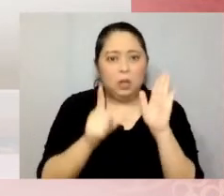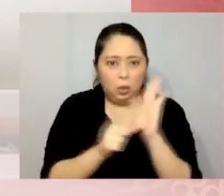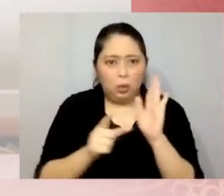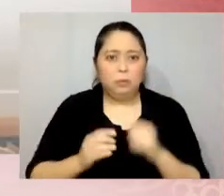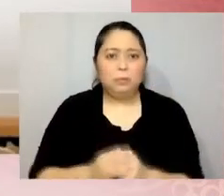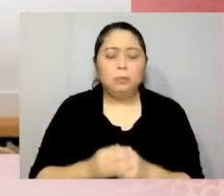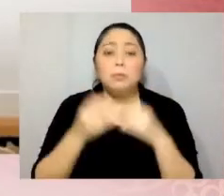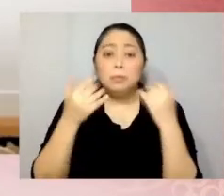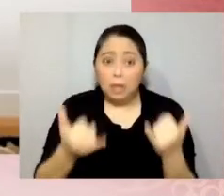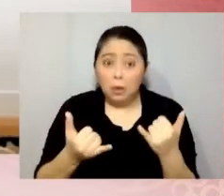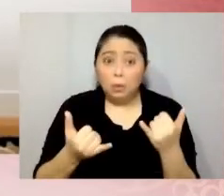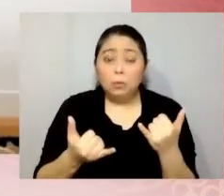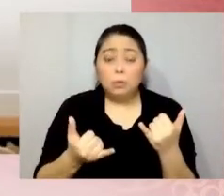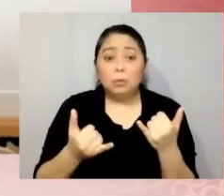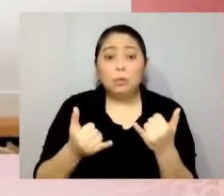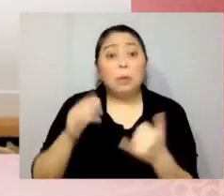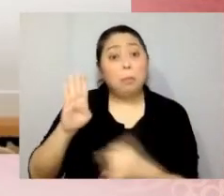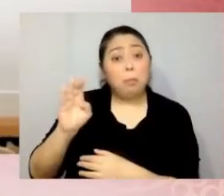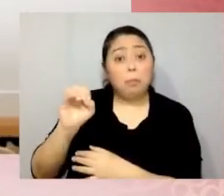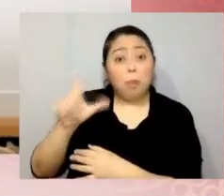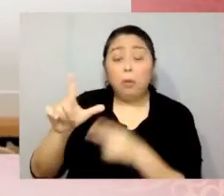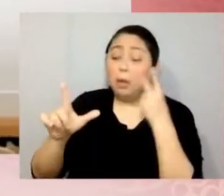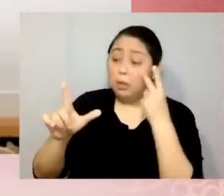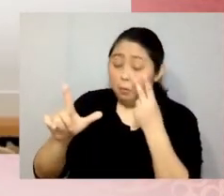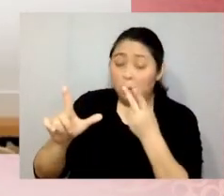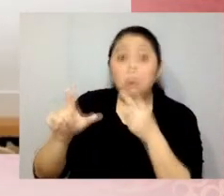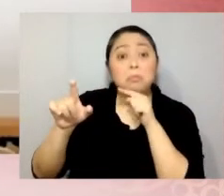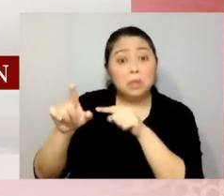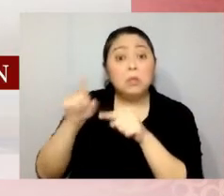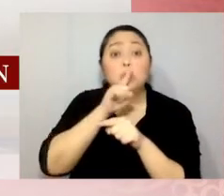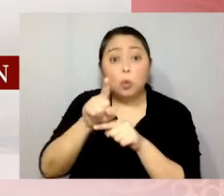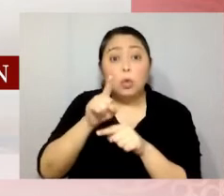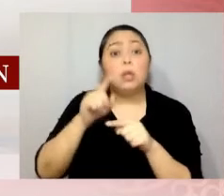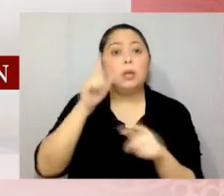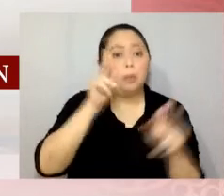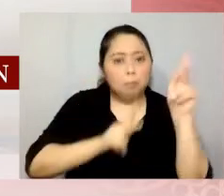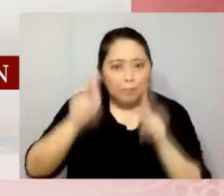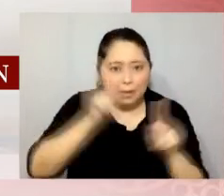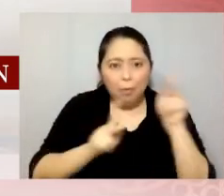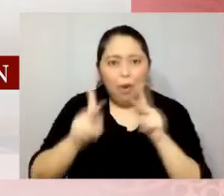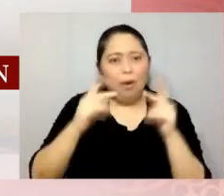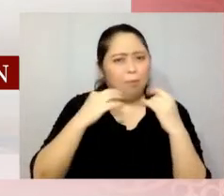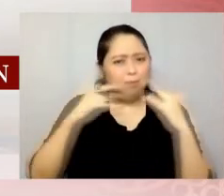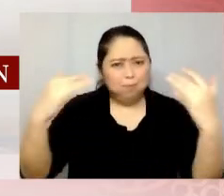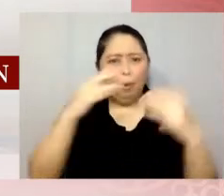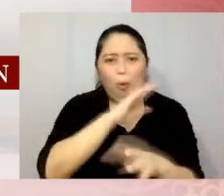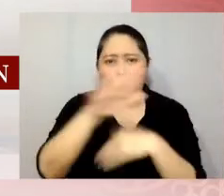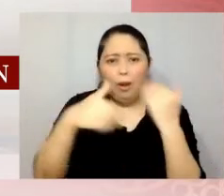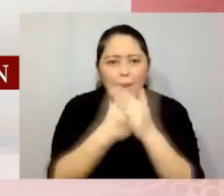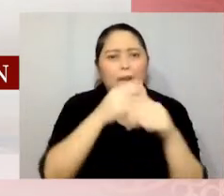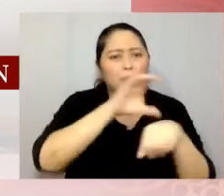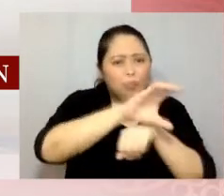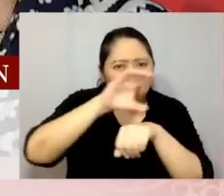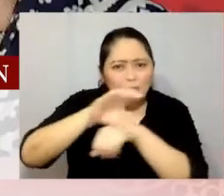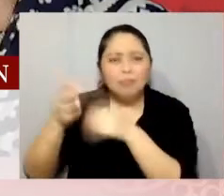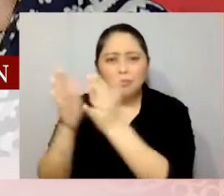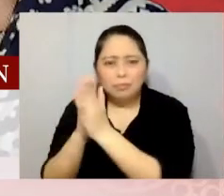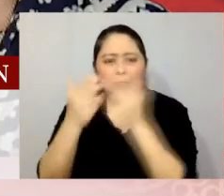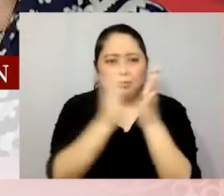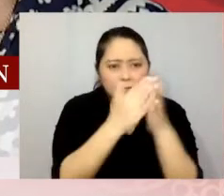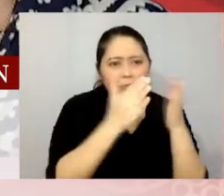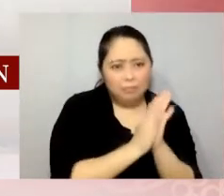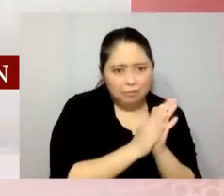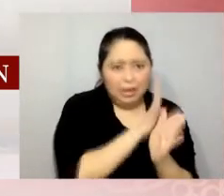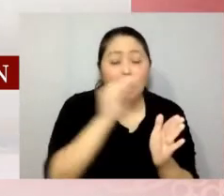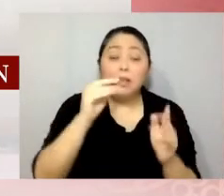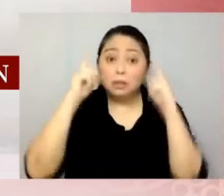mechanisms assure that the people are consulted and all sectors are consulted and have a direct participation in decision